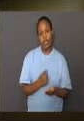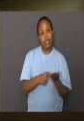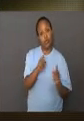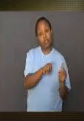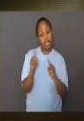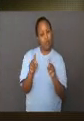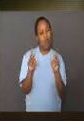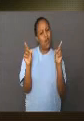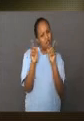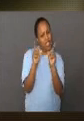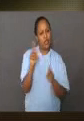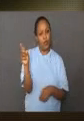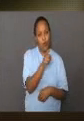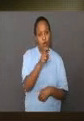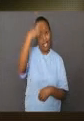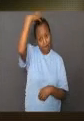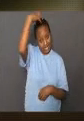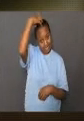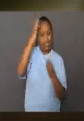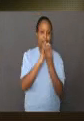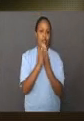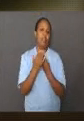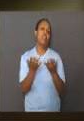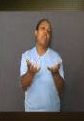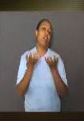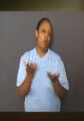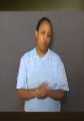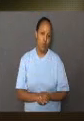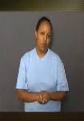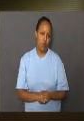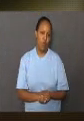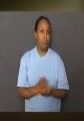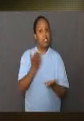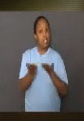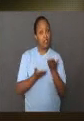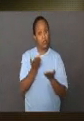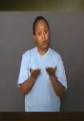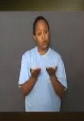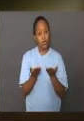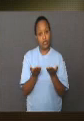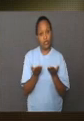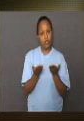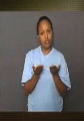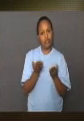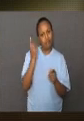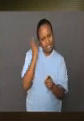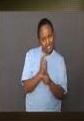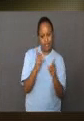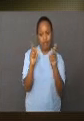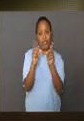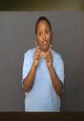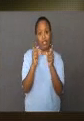fair treatment from the government. If services are not distributed